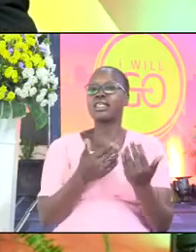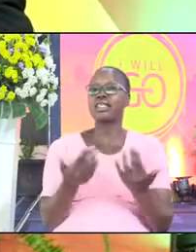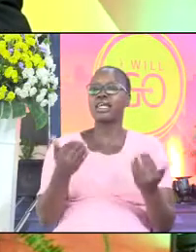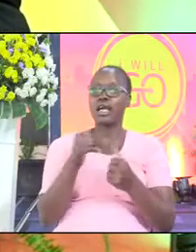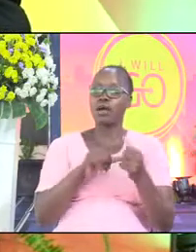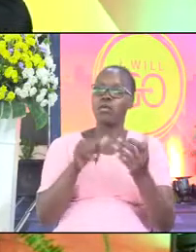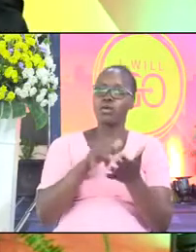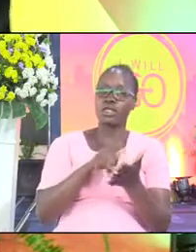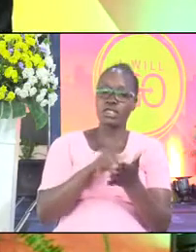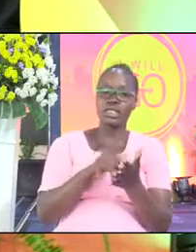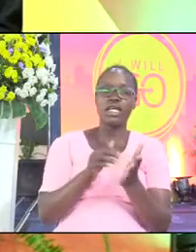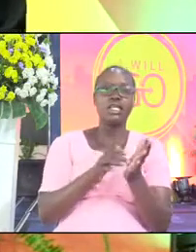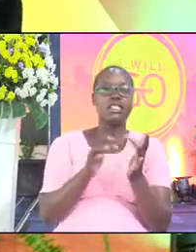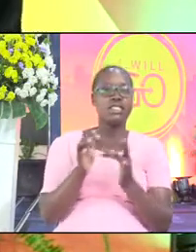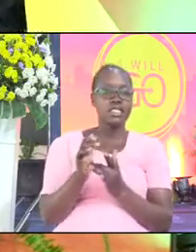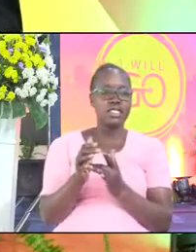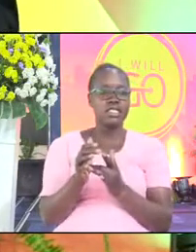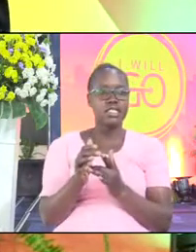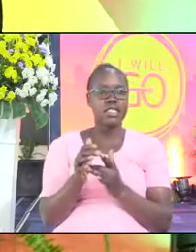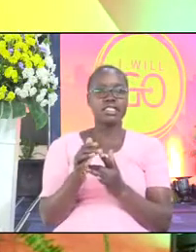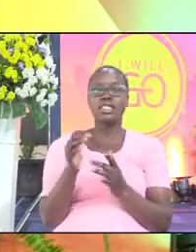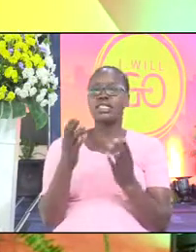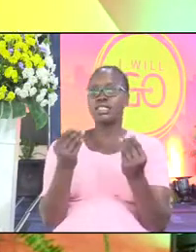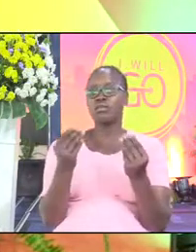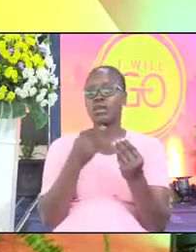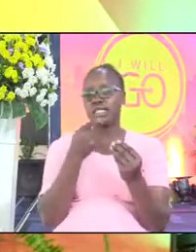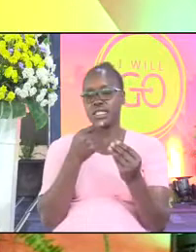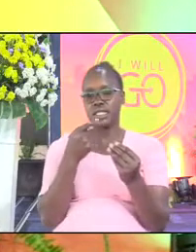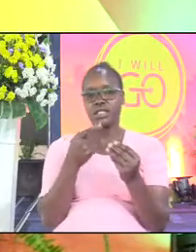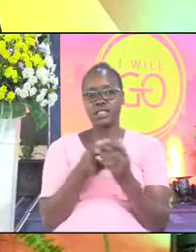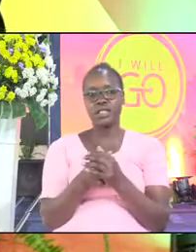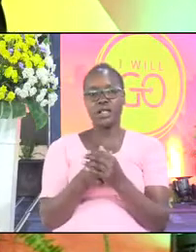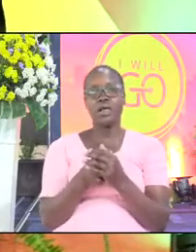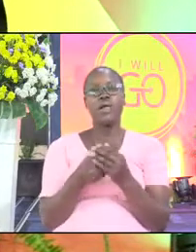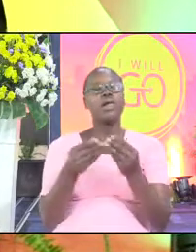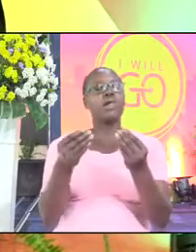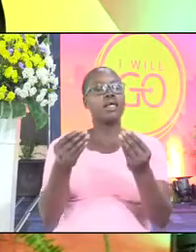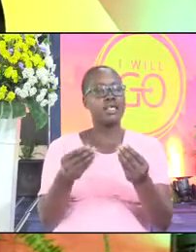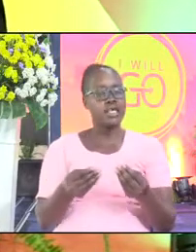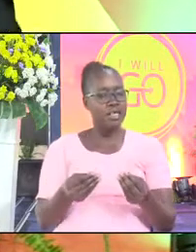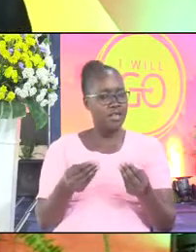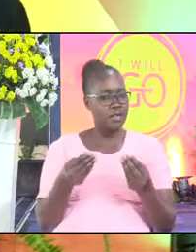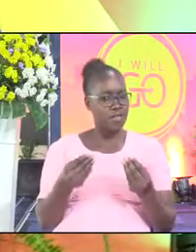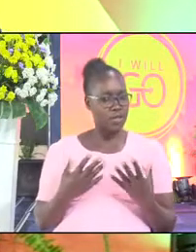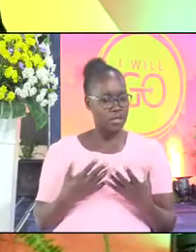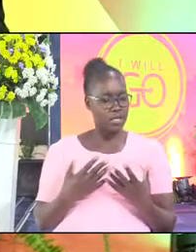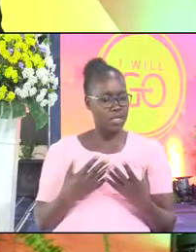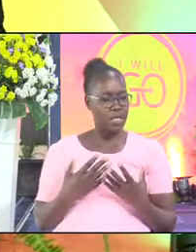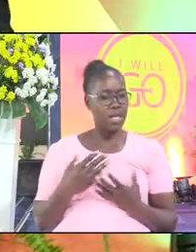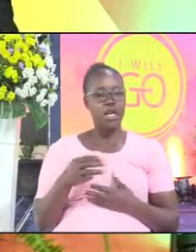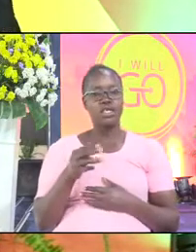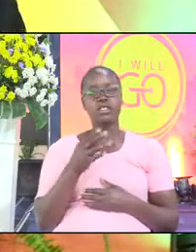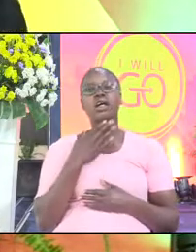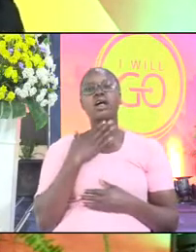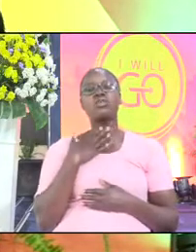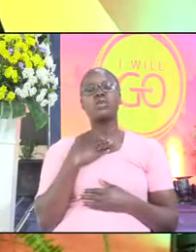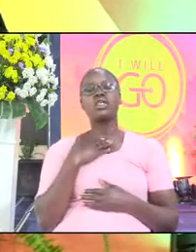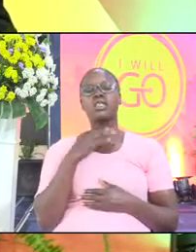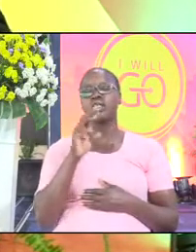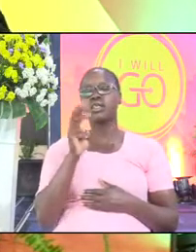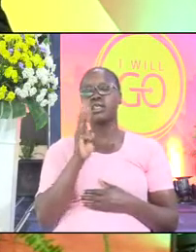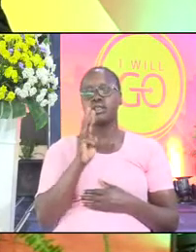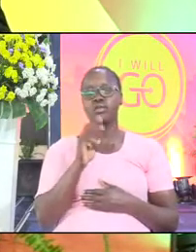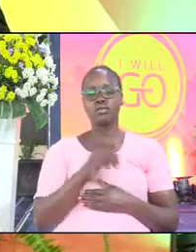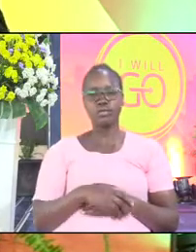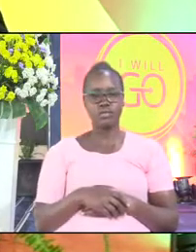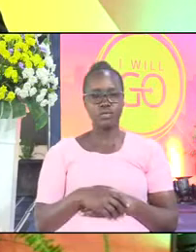it. Jesus simply said, "Give me a